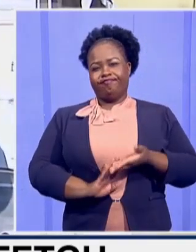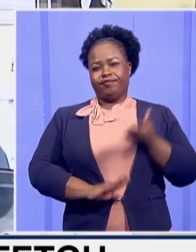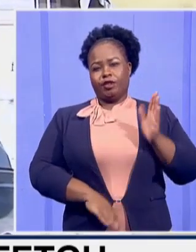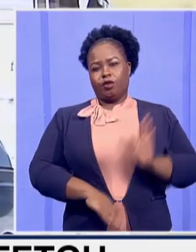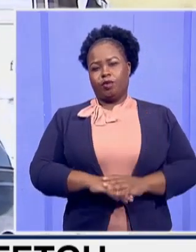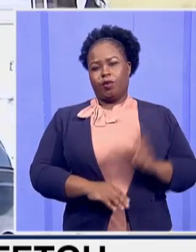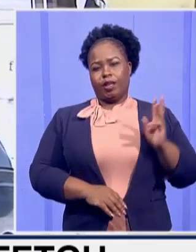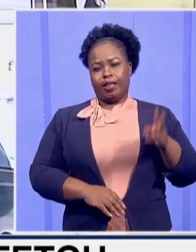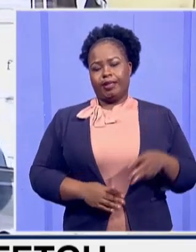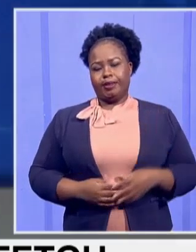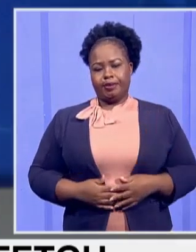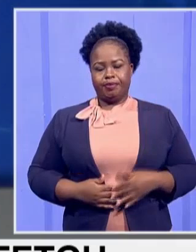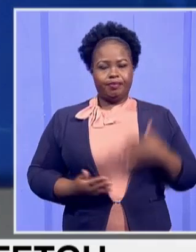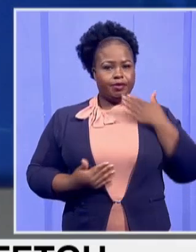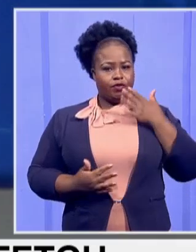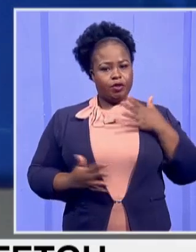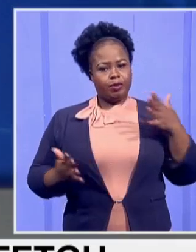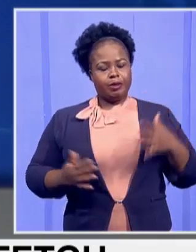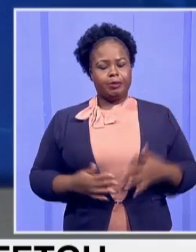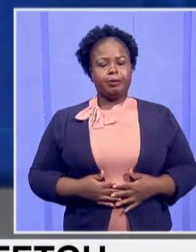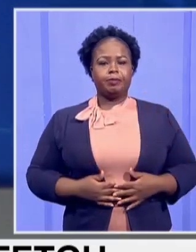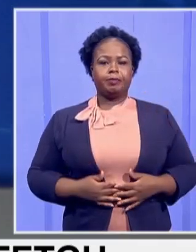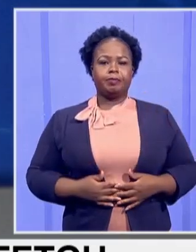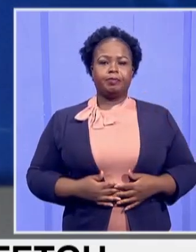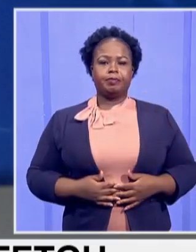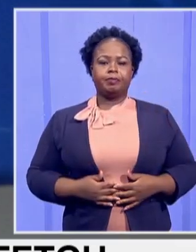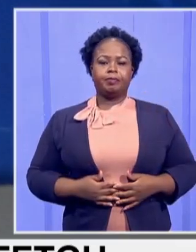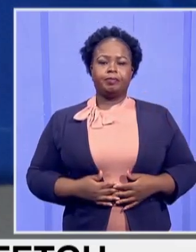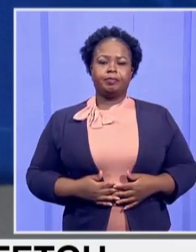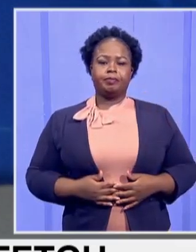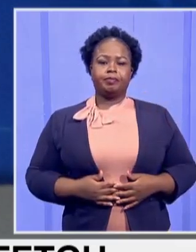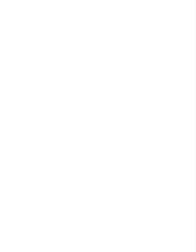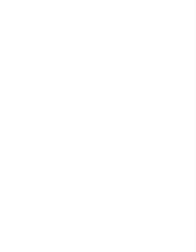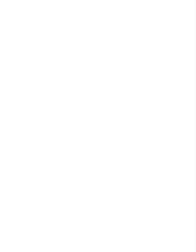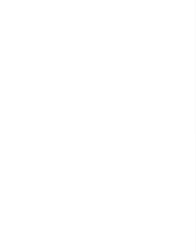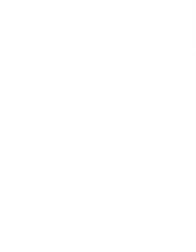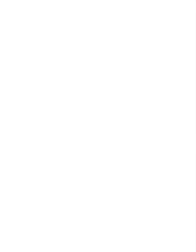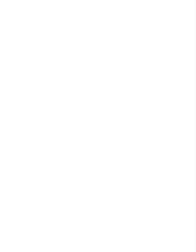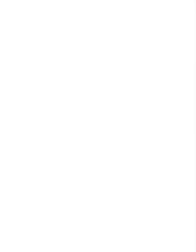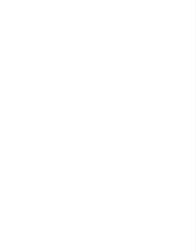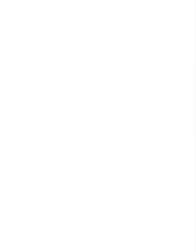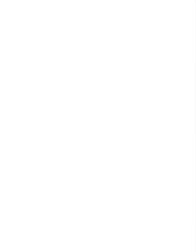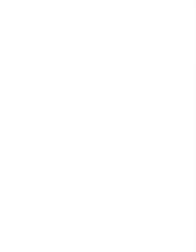scope of story to us. Thank you very much indeed for covering that for us.